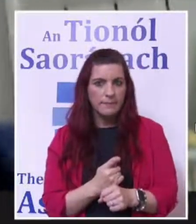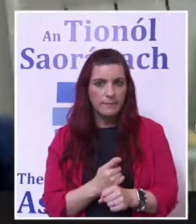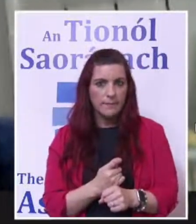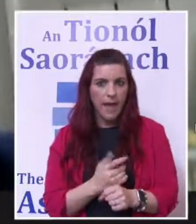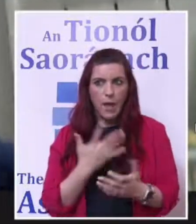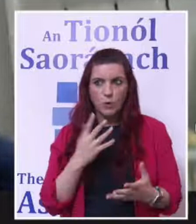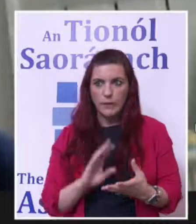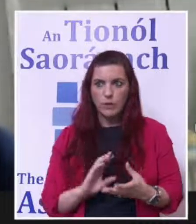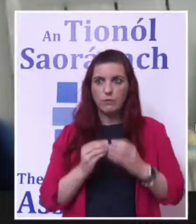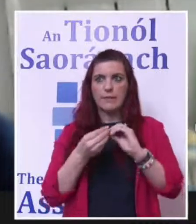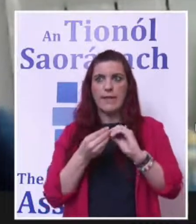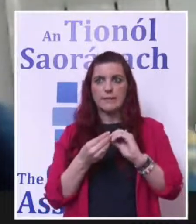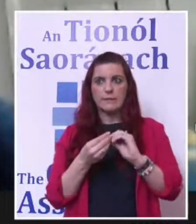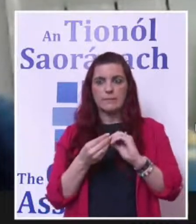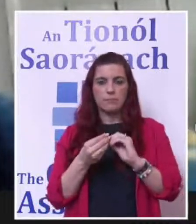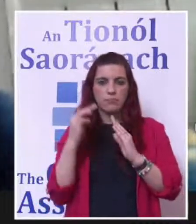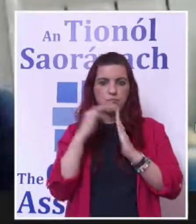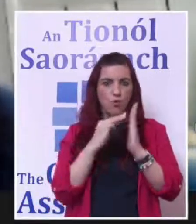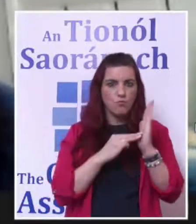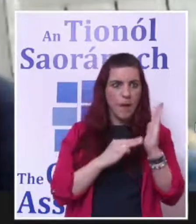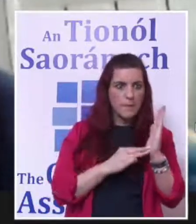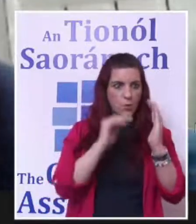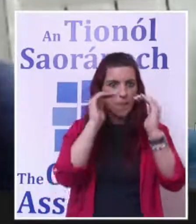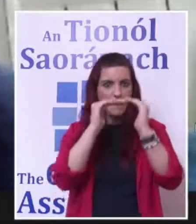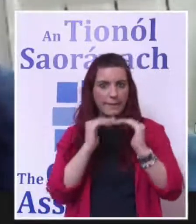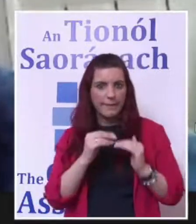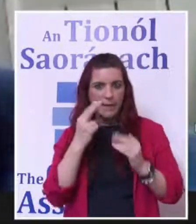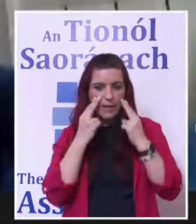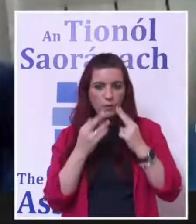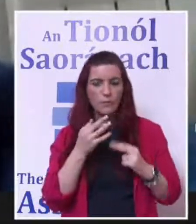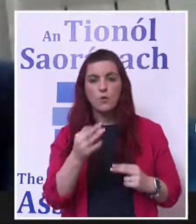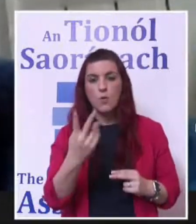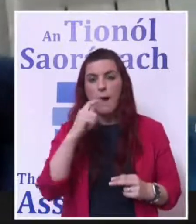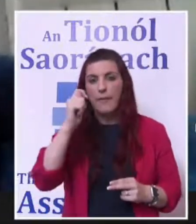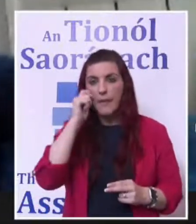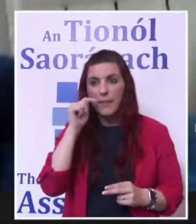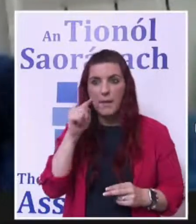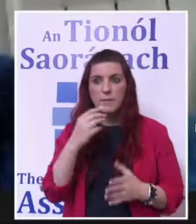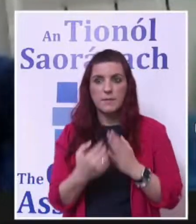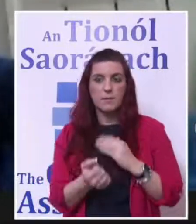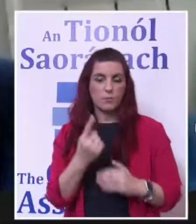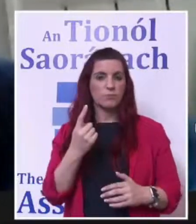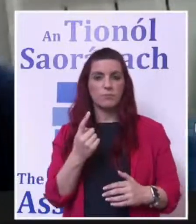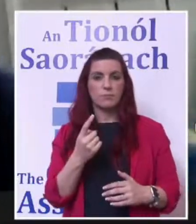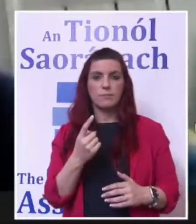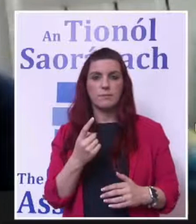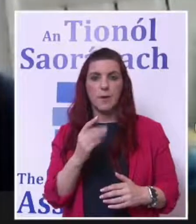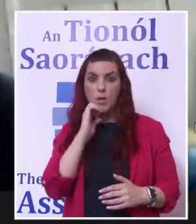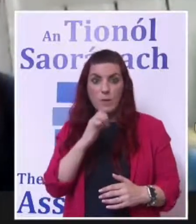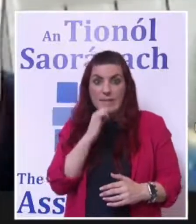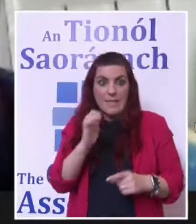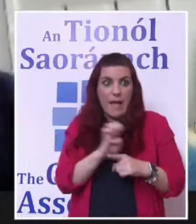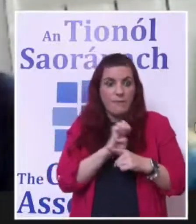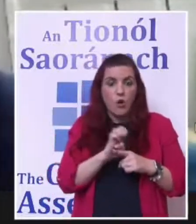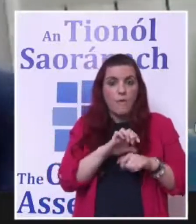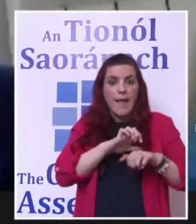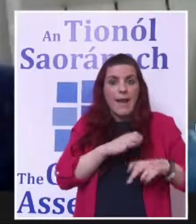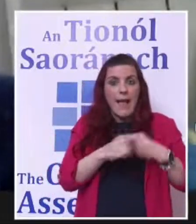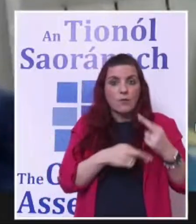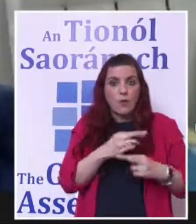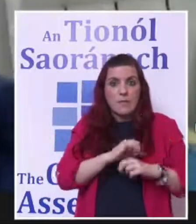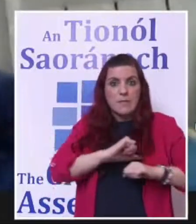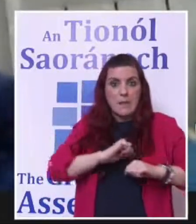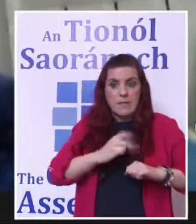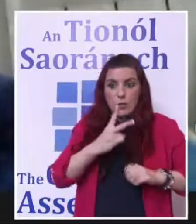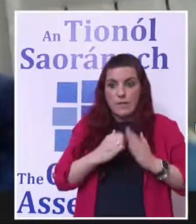meet those needs as they're going to arise? So I think for me, Shane, that would be a really important piece of work to be done, above and beyond the scrutiny that you would